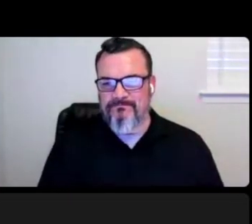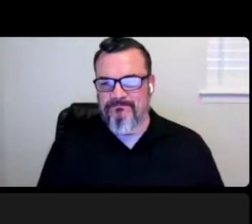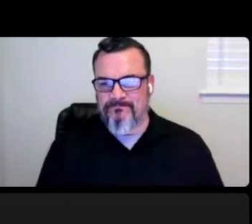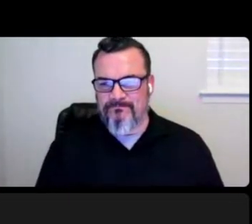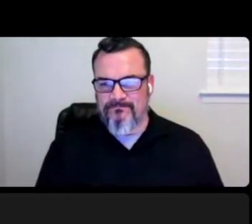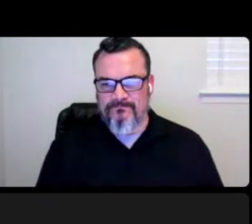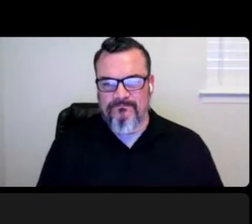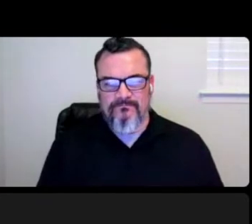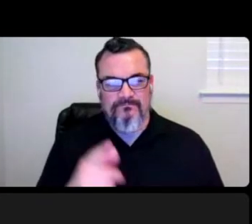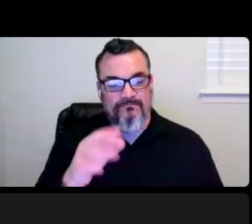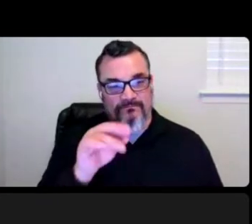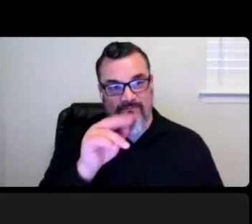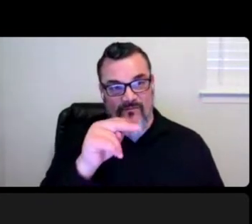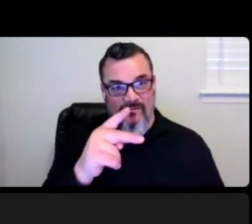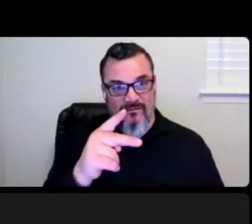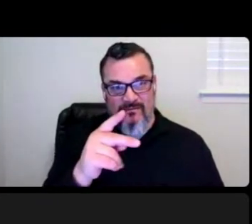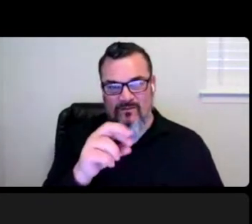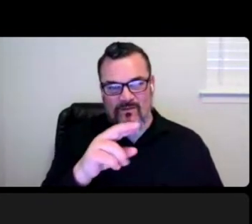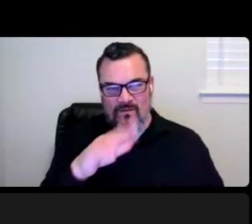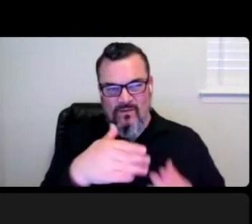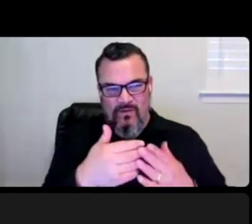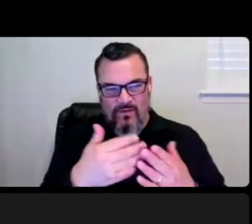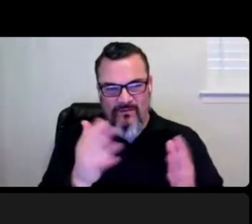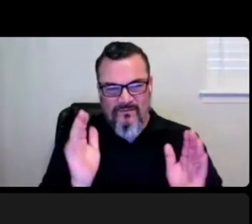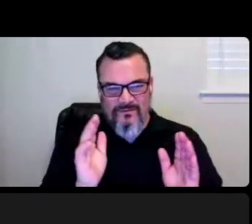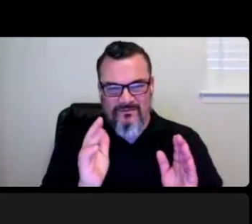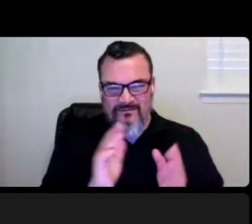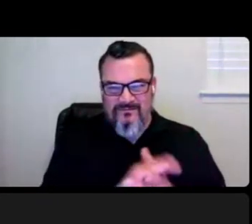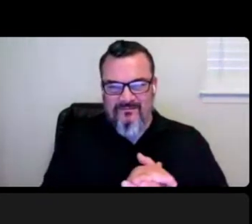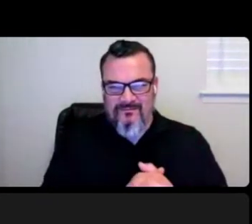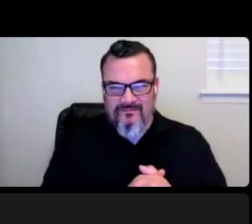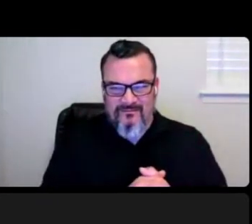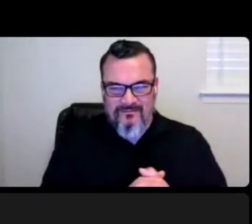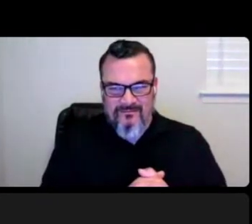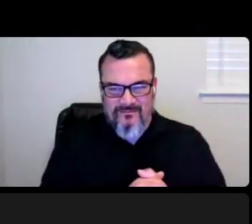Do you have one, Frank, or are all yours taken up?